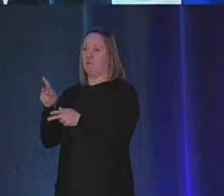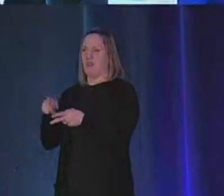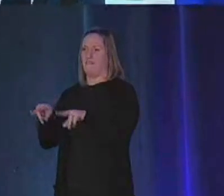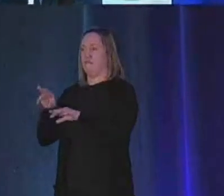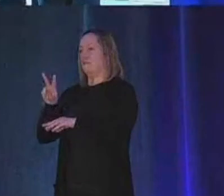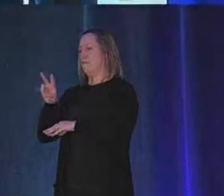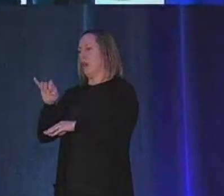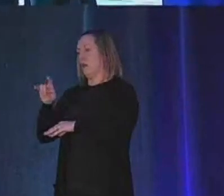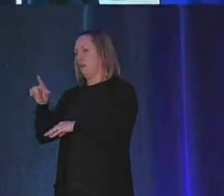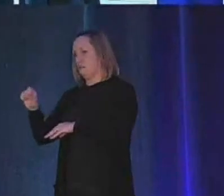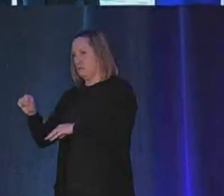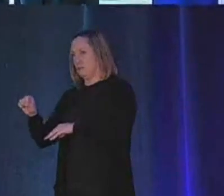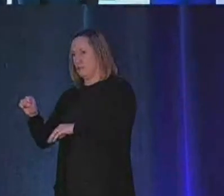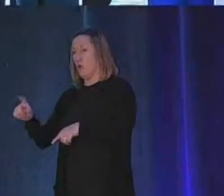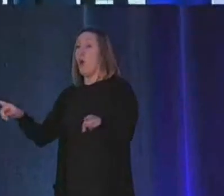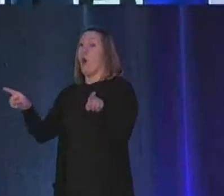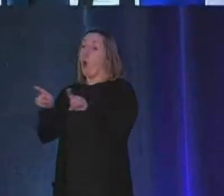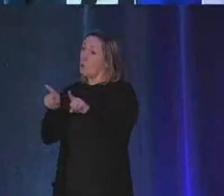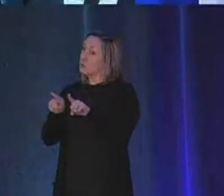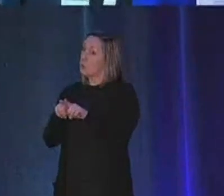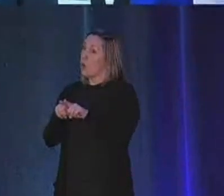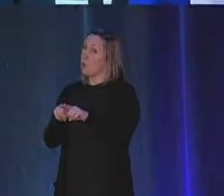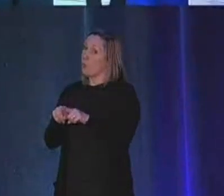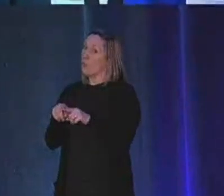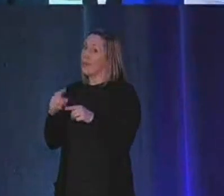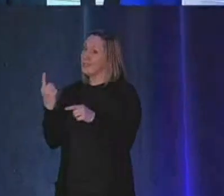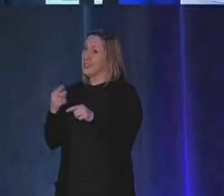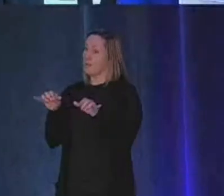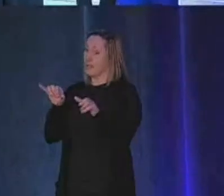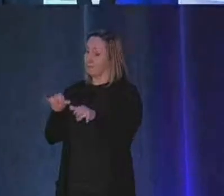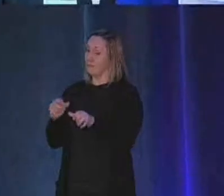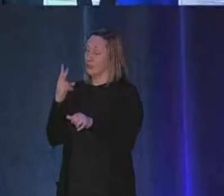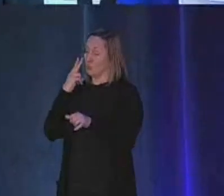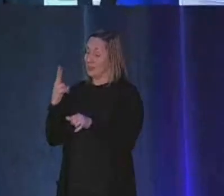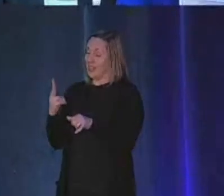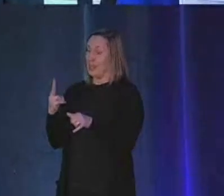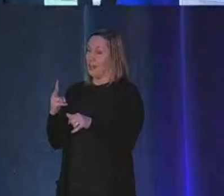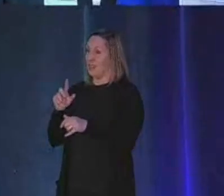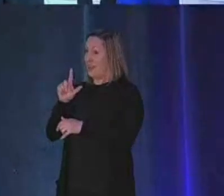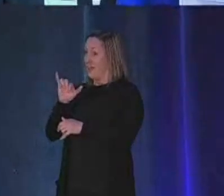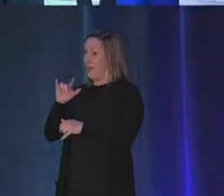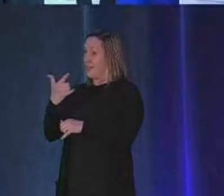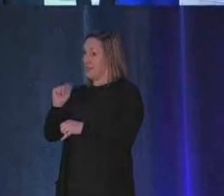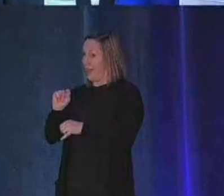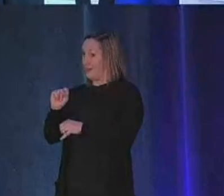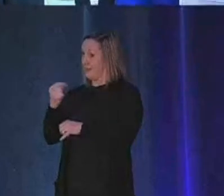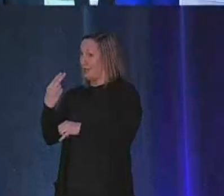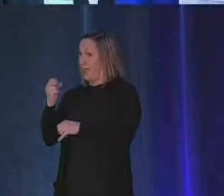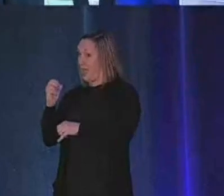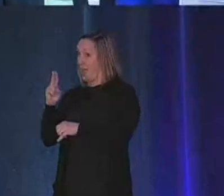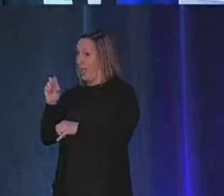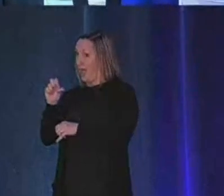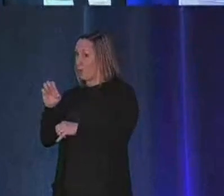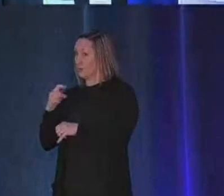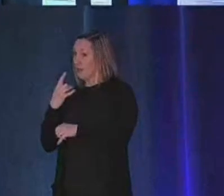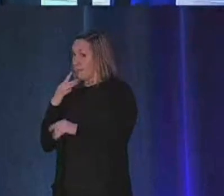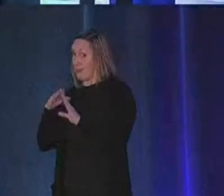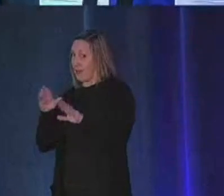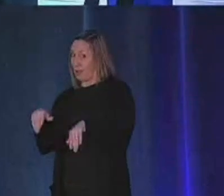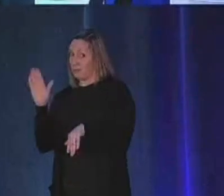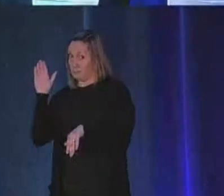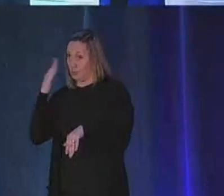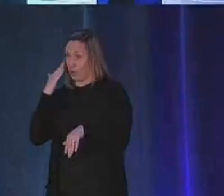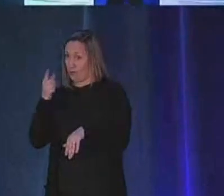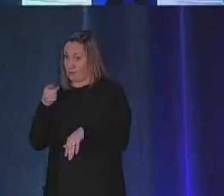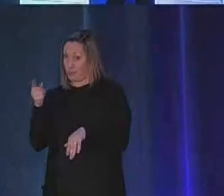actually a metric that you also see. I'm sure some of you are familiar with Lighthouse. Yeah, no. Show of hands, maybe.